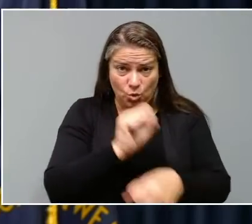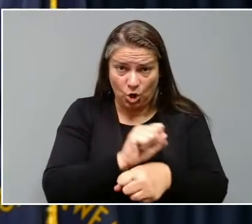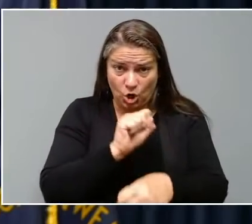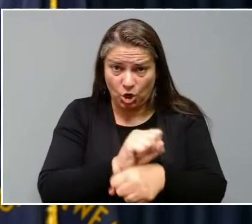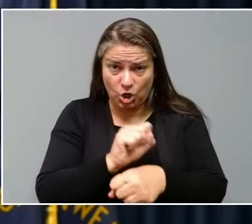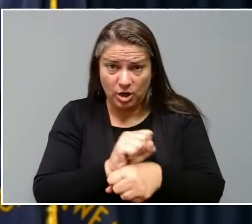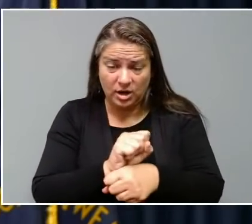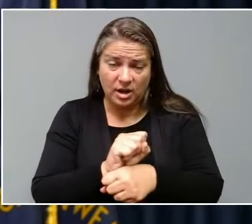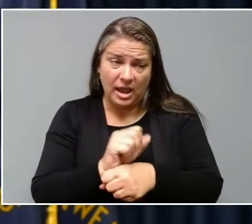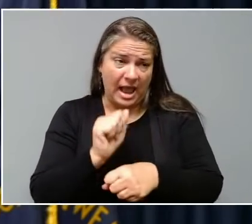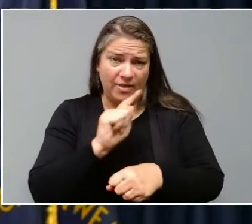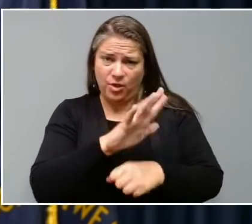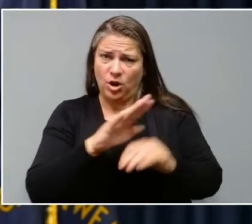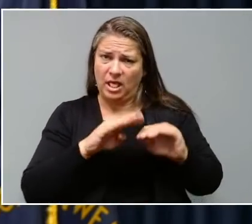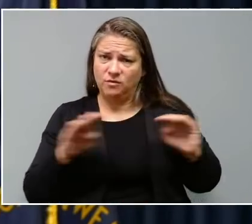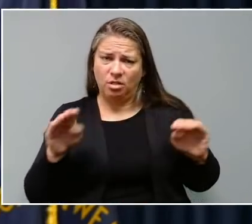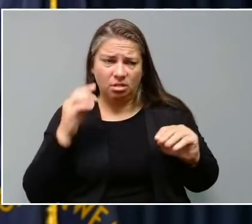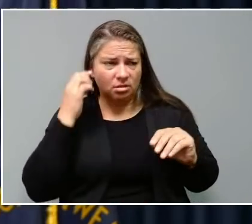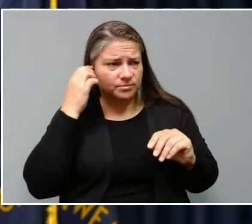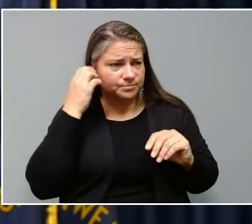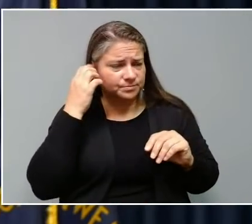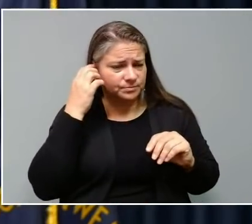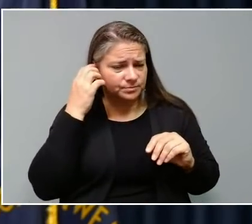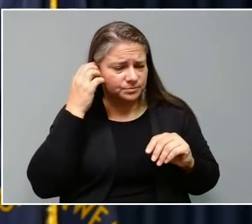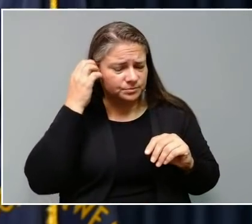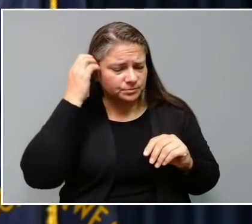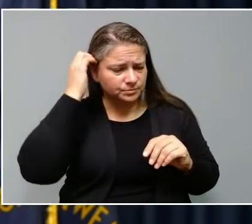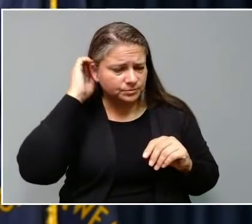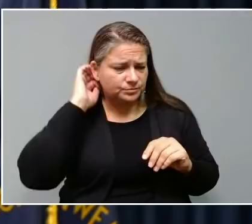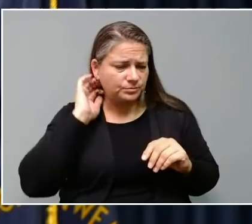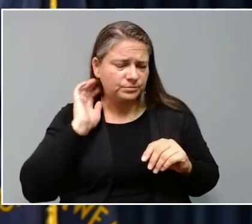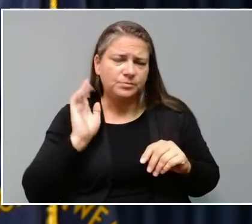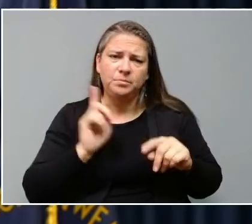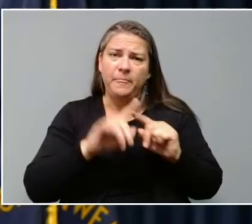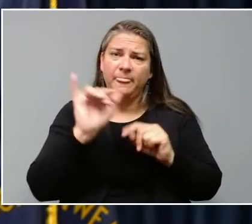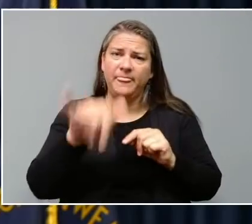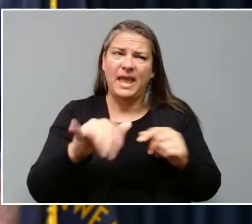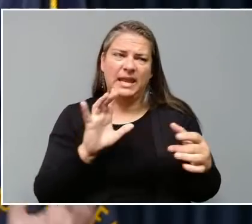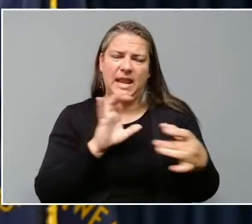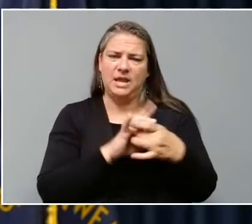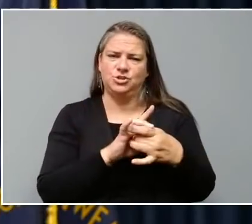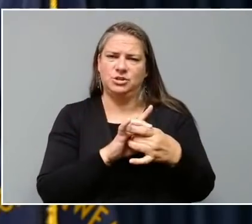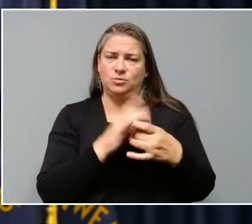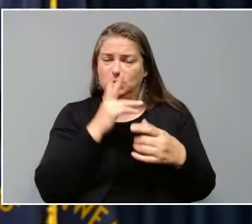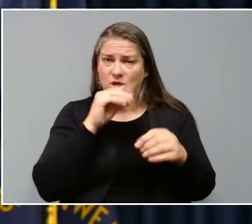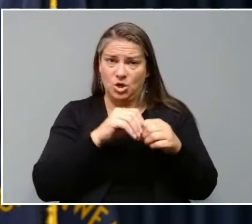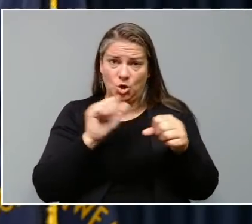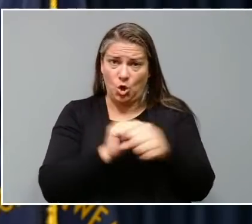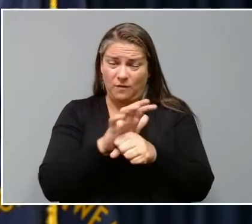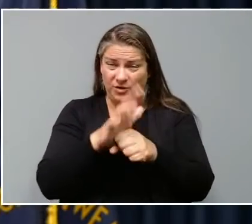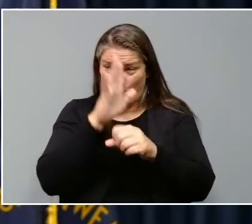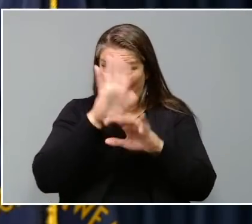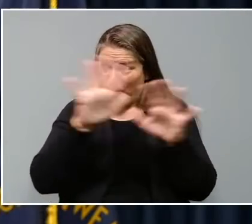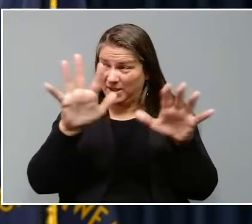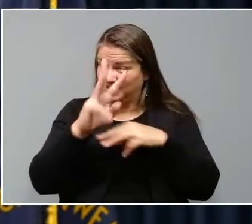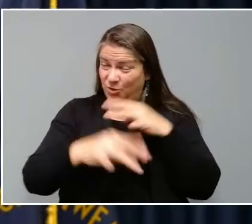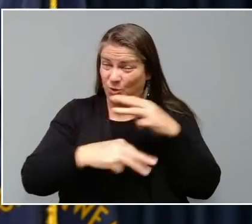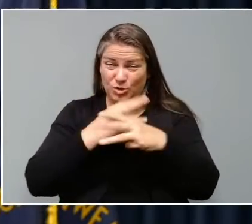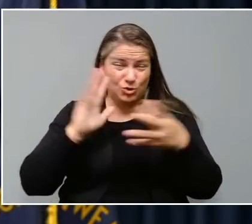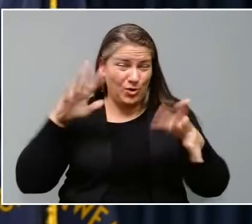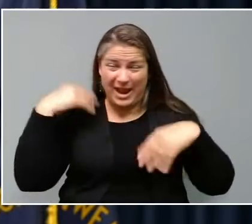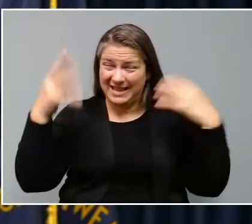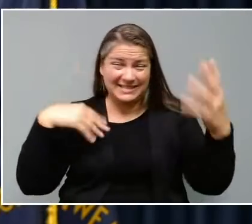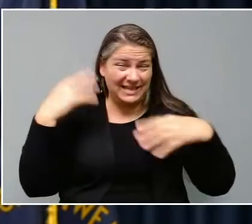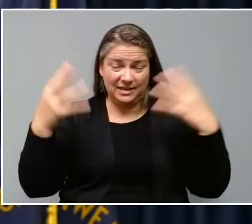need to be, and men too. But that connection, as we've seen in COVID, when the rest of the world is going crazy, even